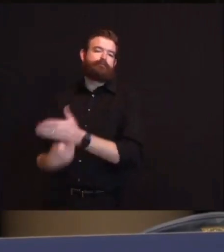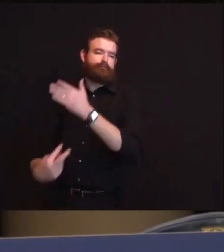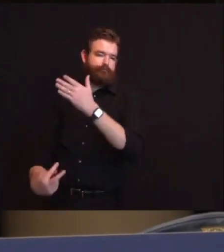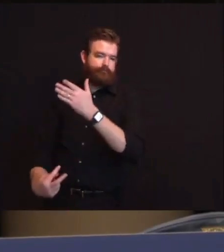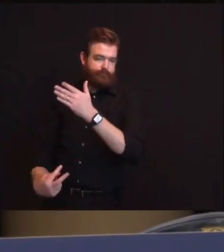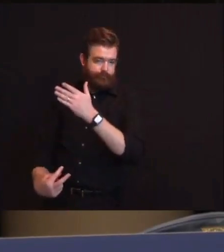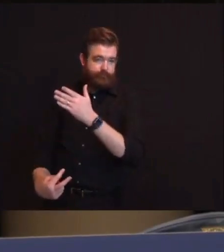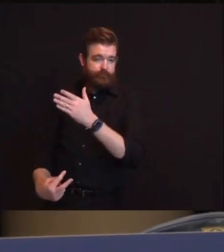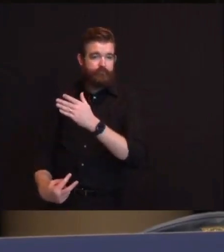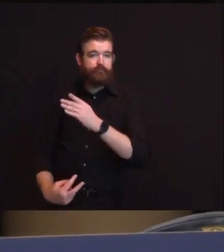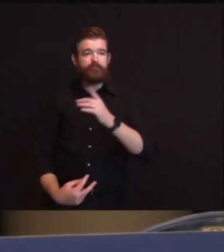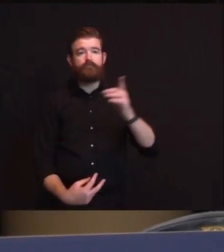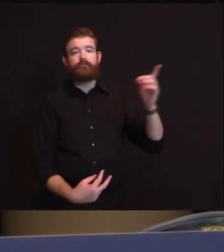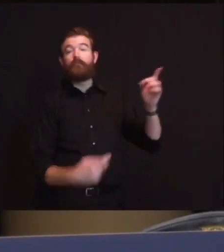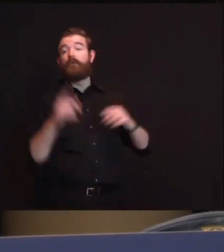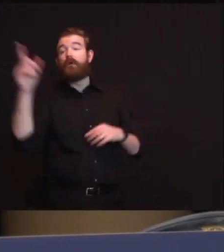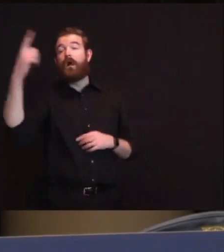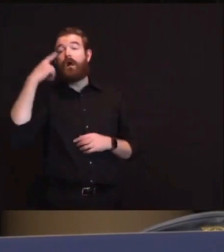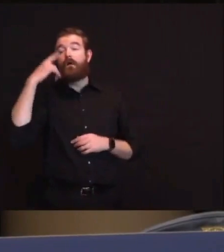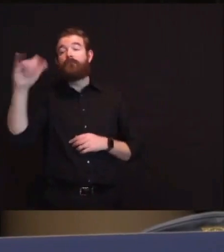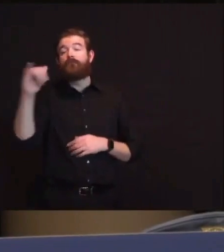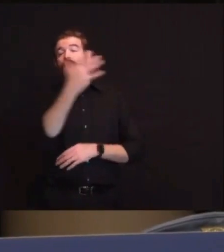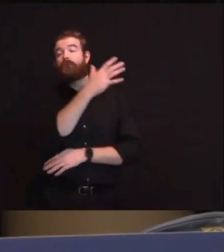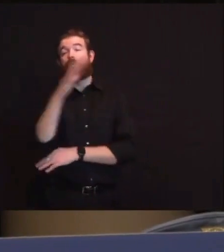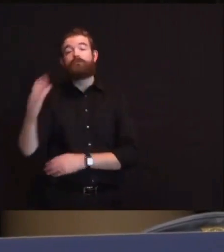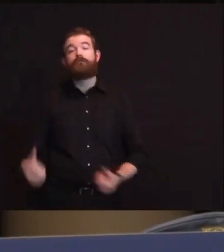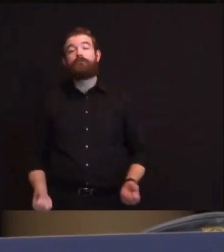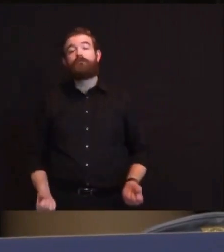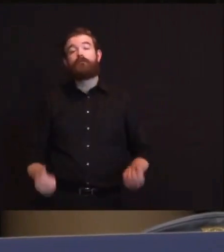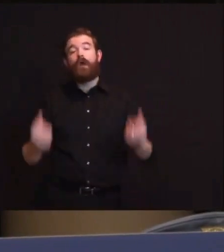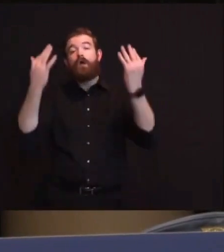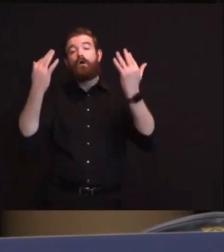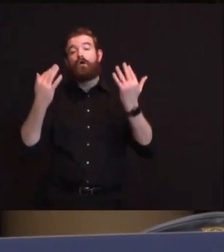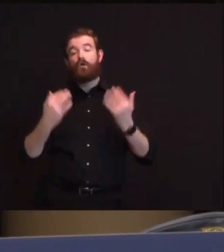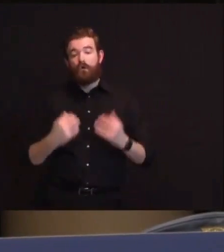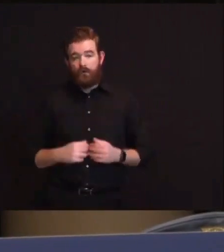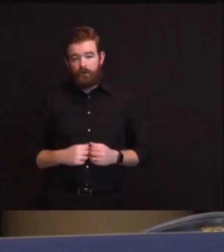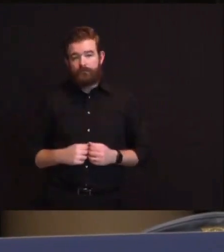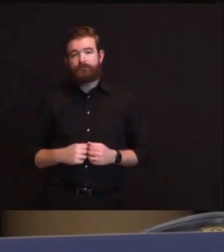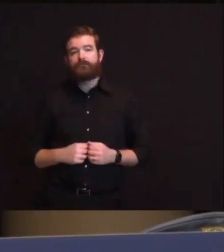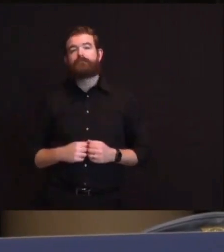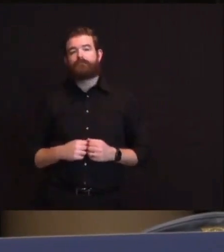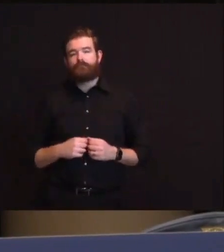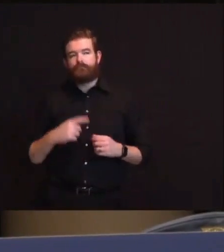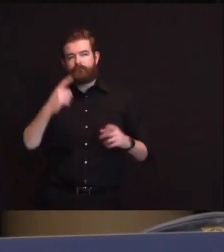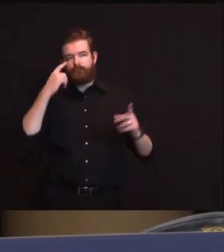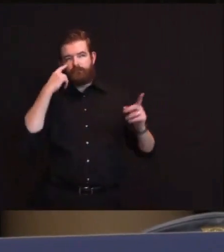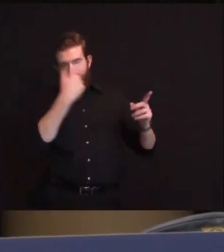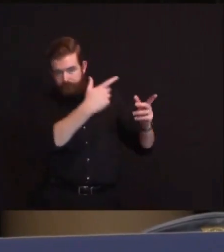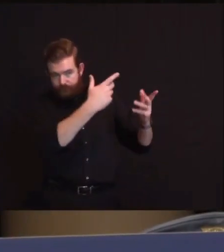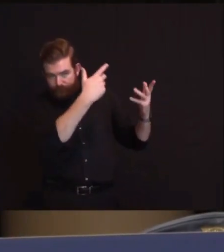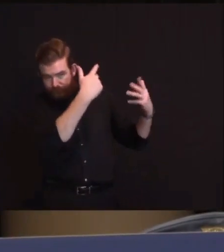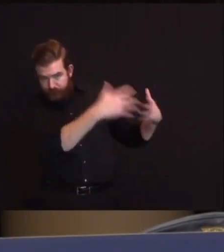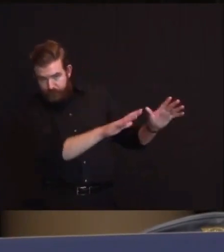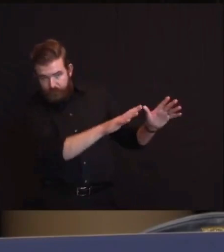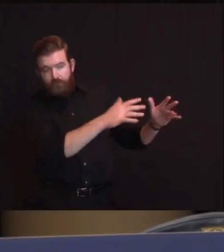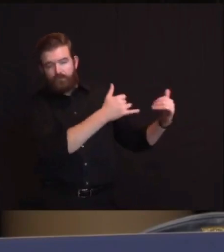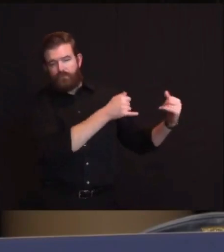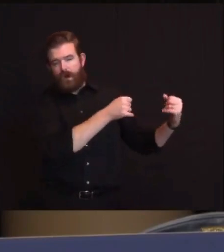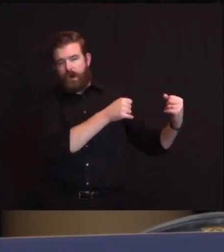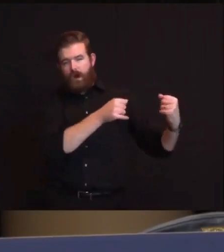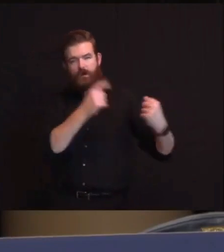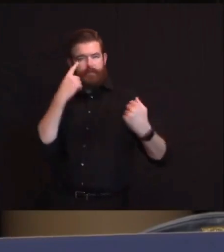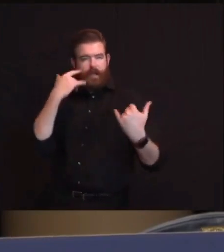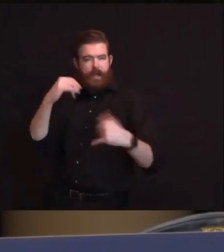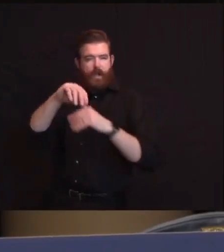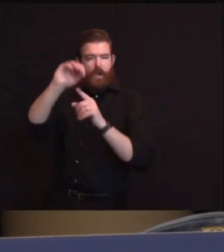service, they are, as of about a half hour ago, in Ohio, and if all goes as planned, they'll probably be back